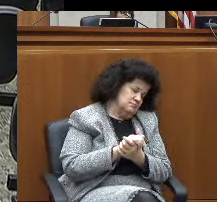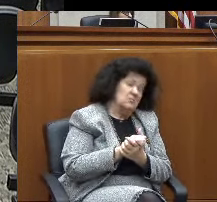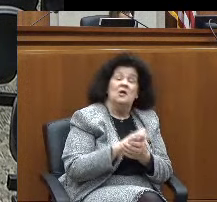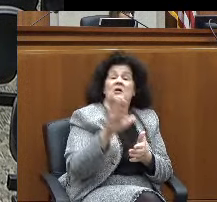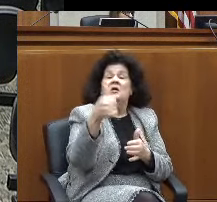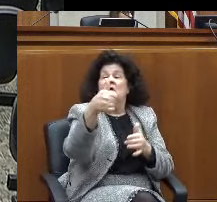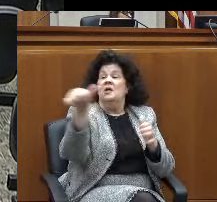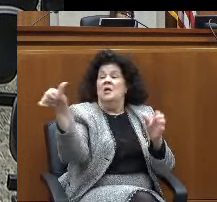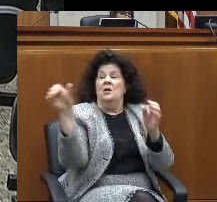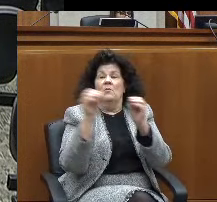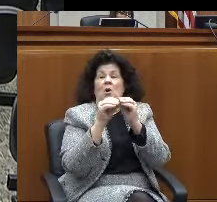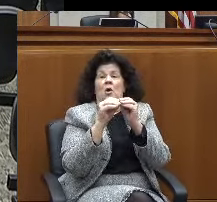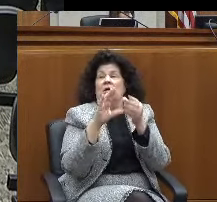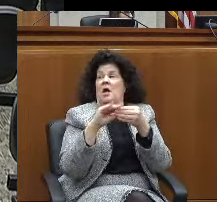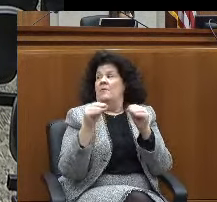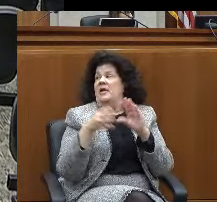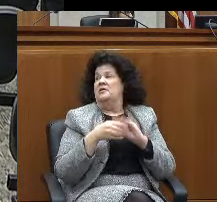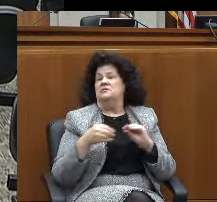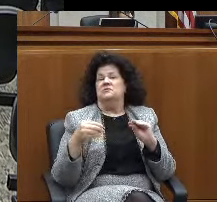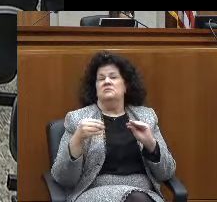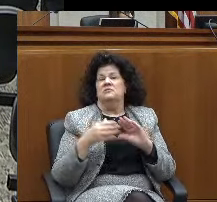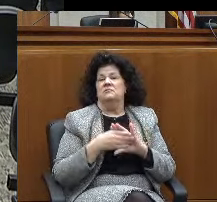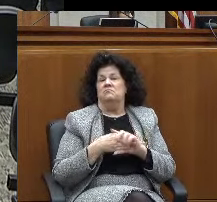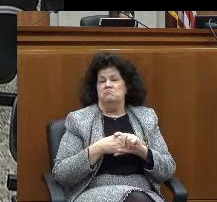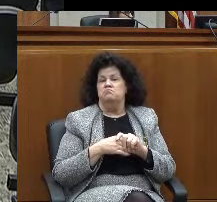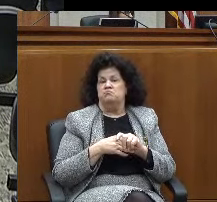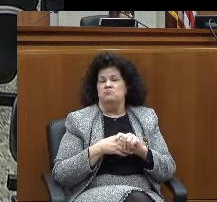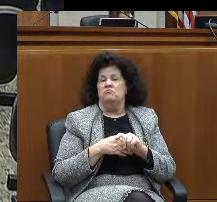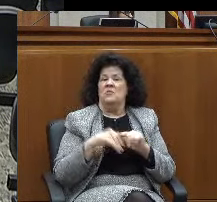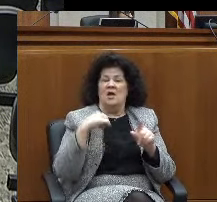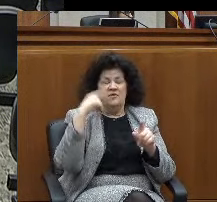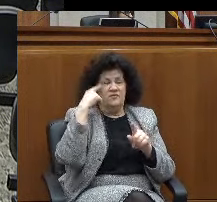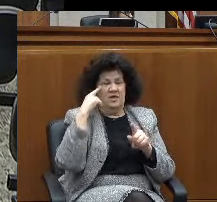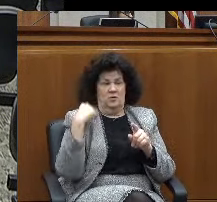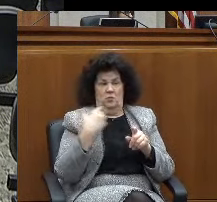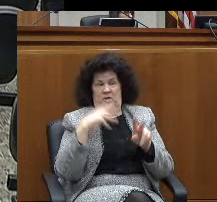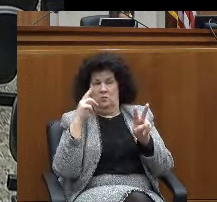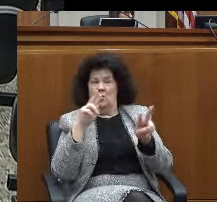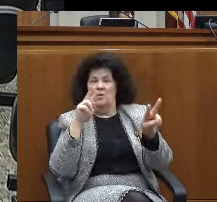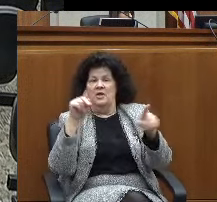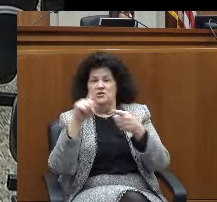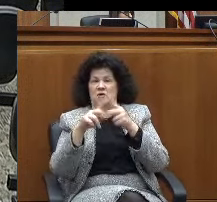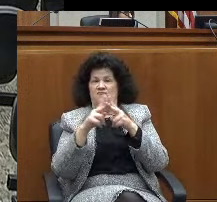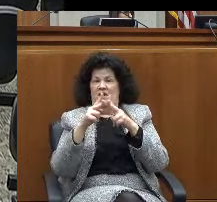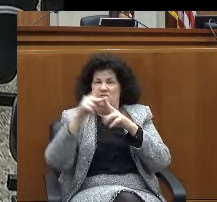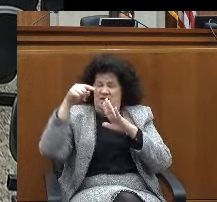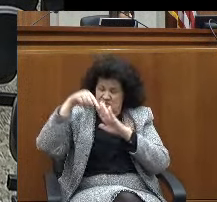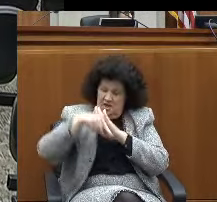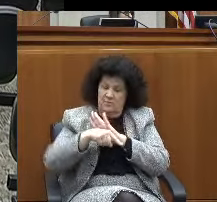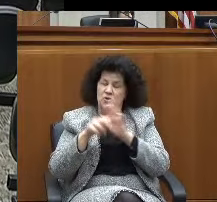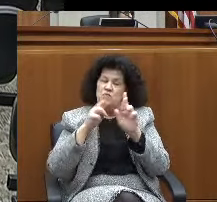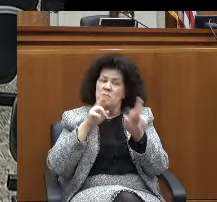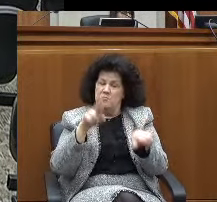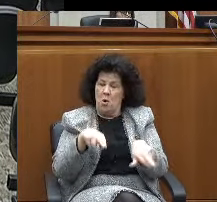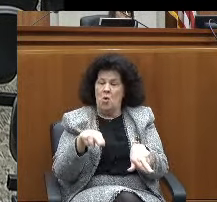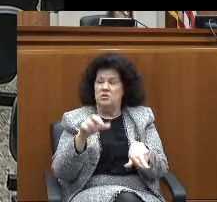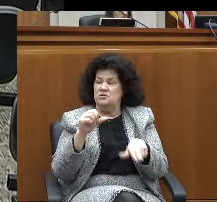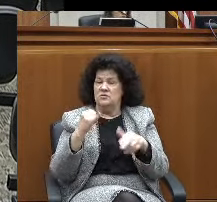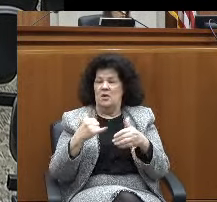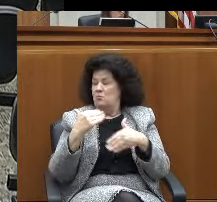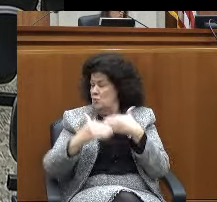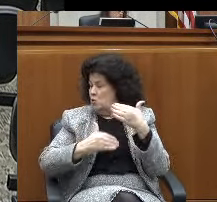Any more comments? I think we have a pretty in-depth report coming up, so let's move on to the next